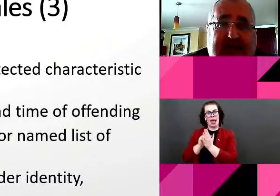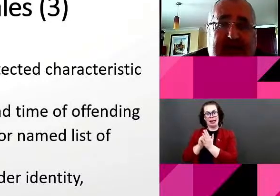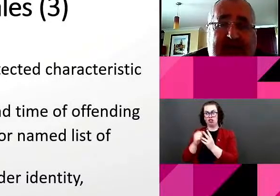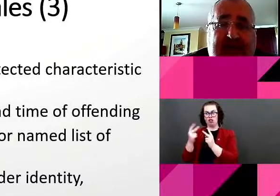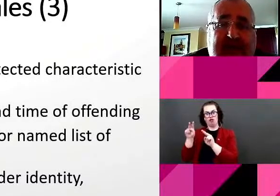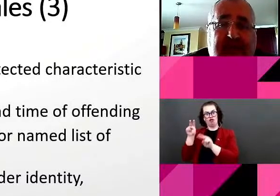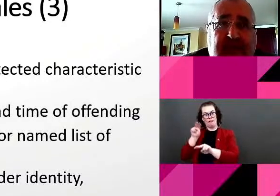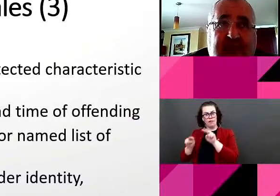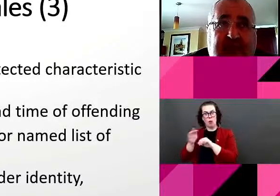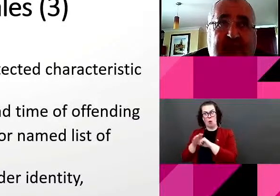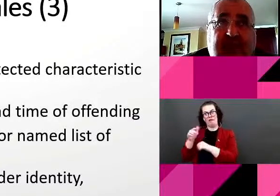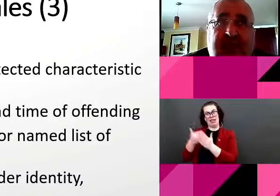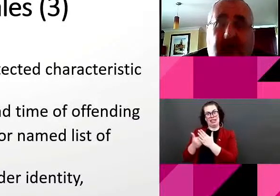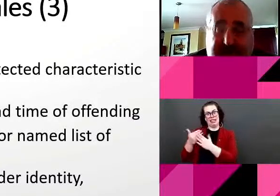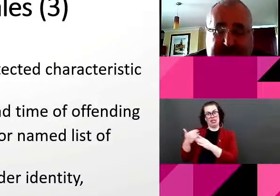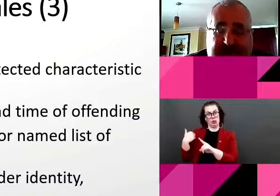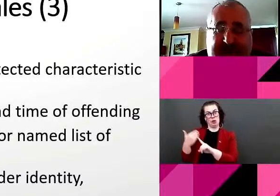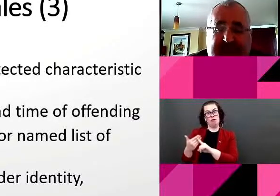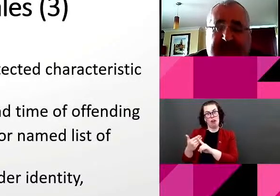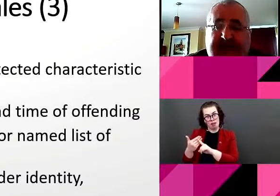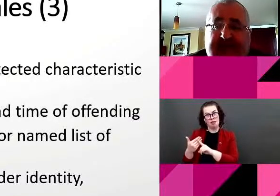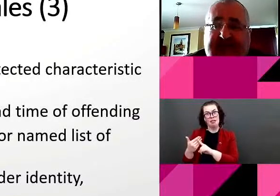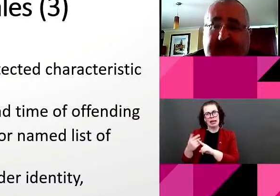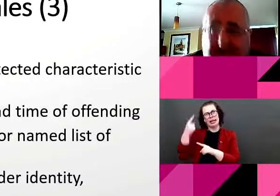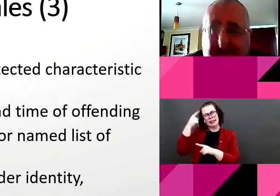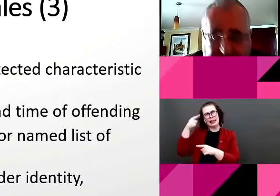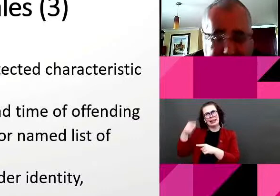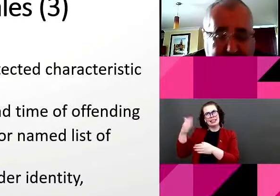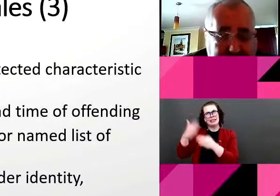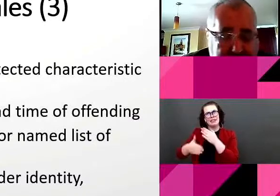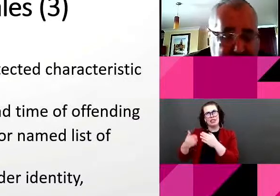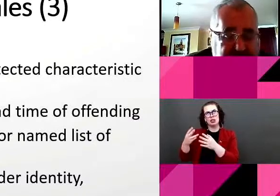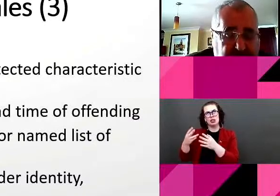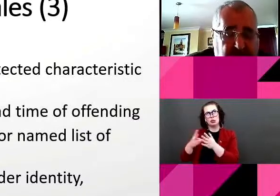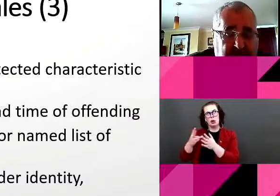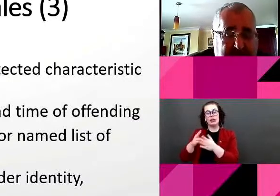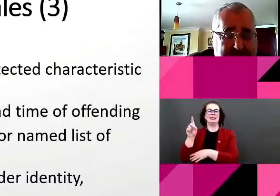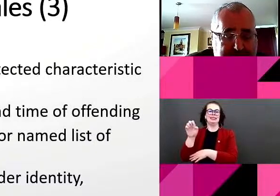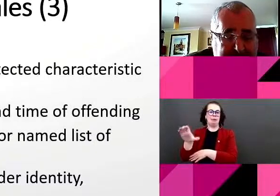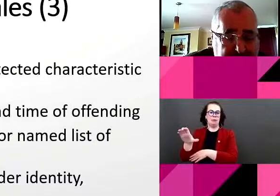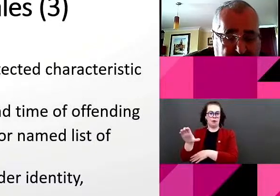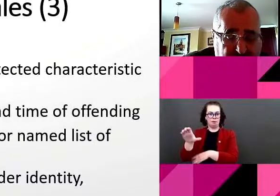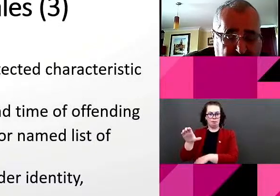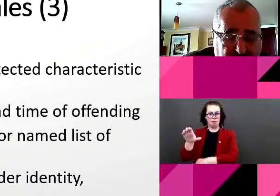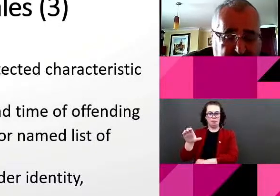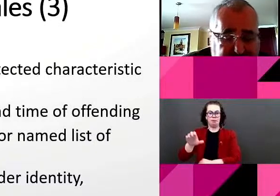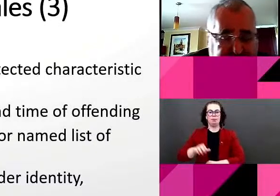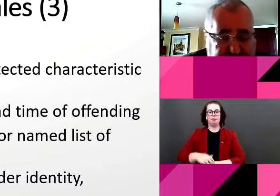the review closes, I think, in December. But